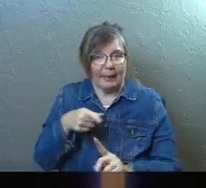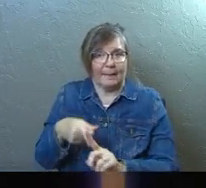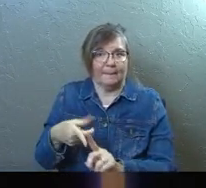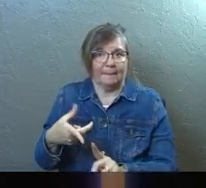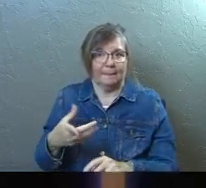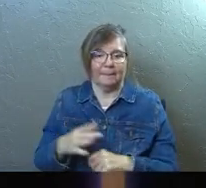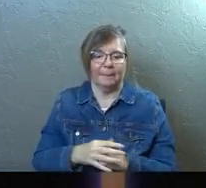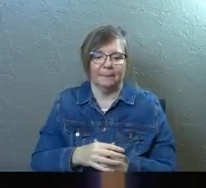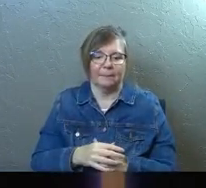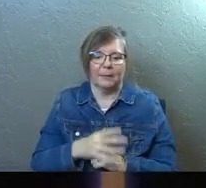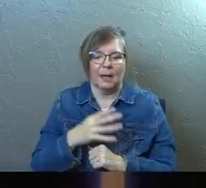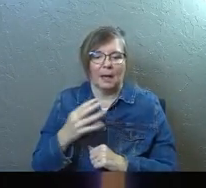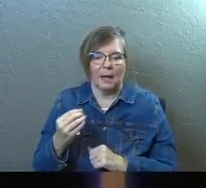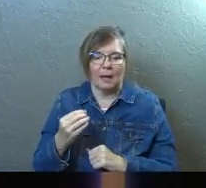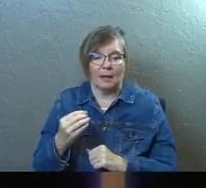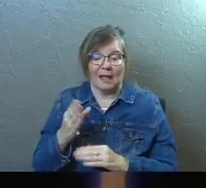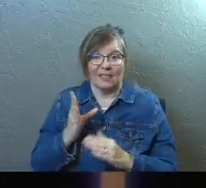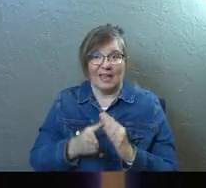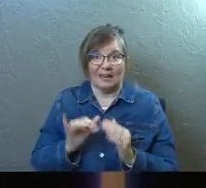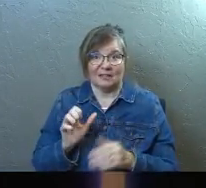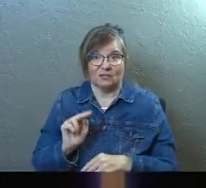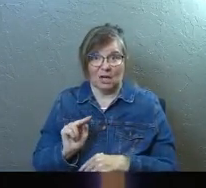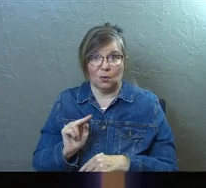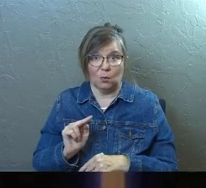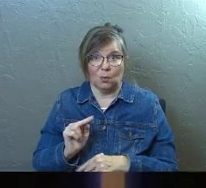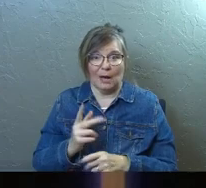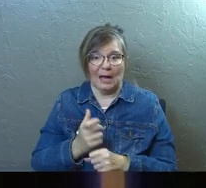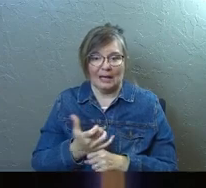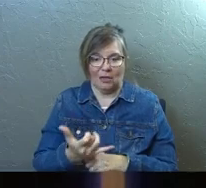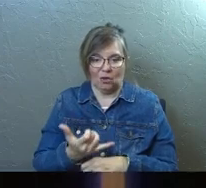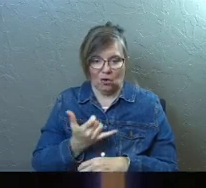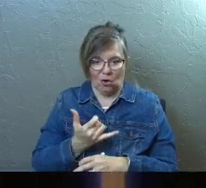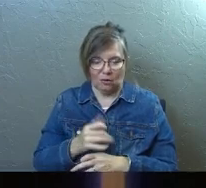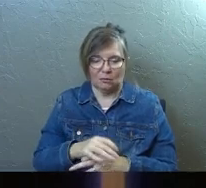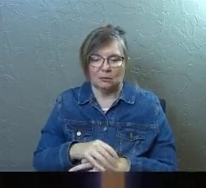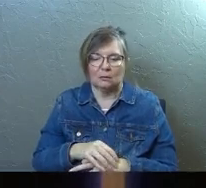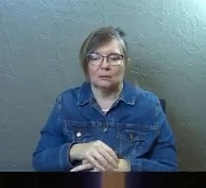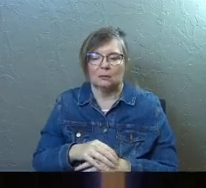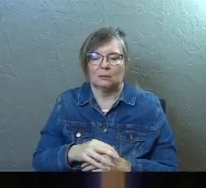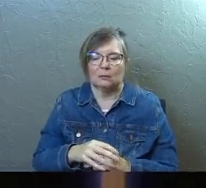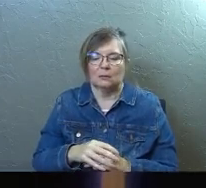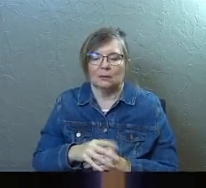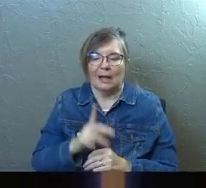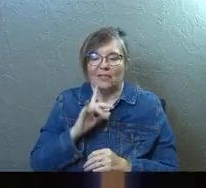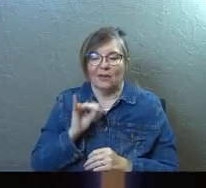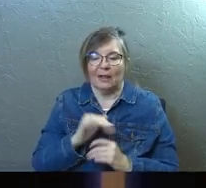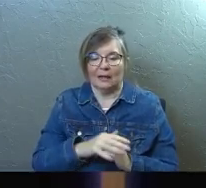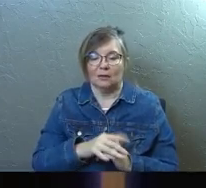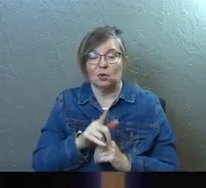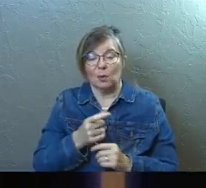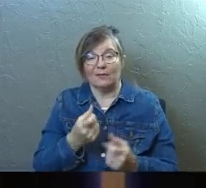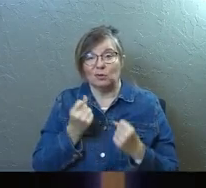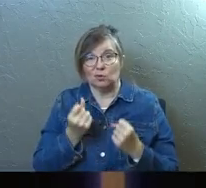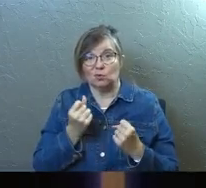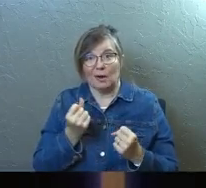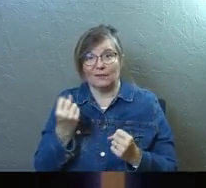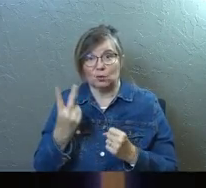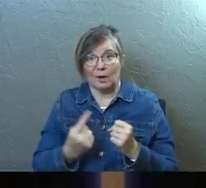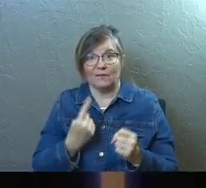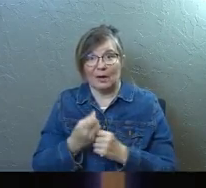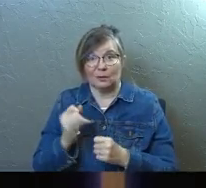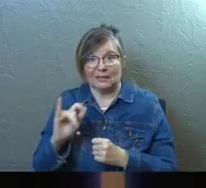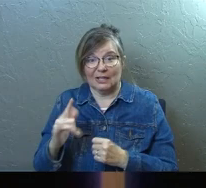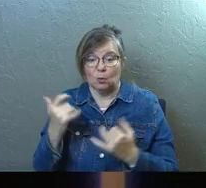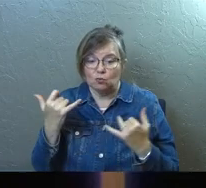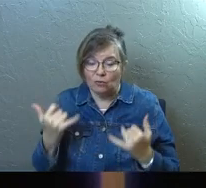him. And end of January and I get the call and they're like, you got to drive the 12 hours